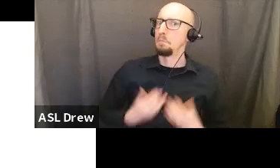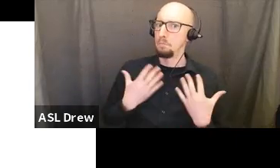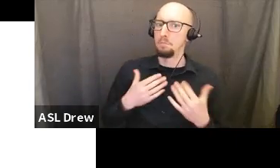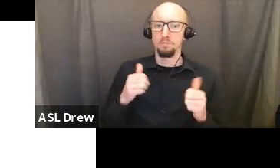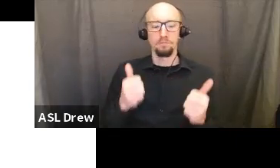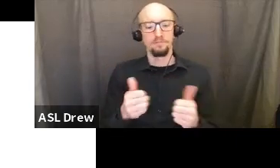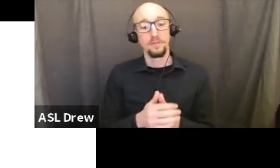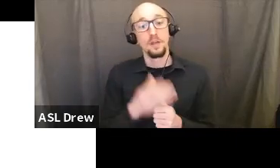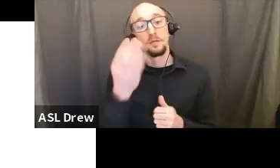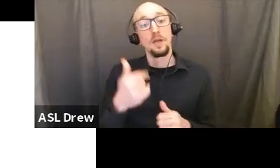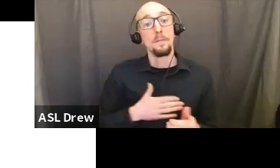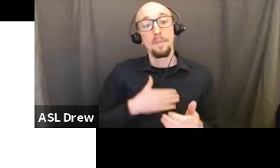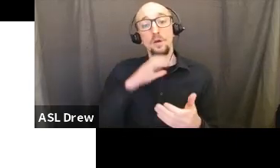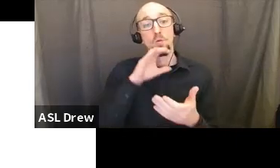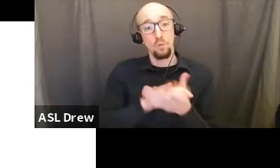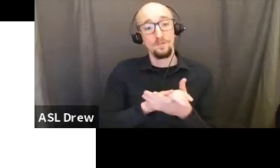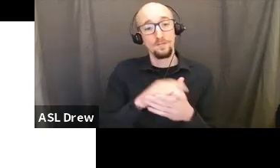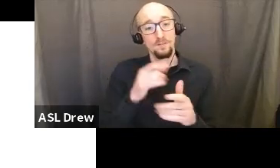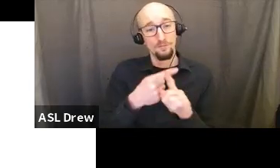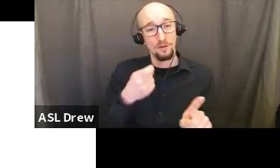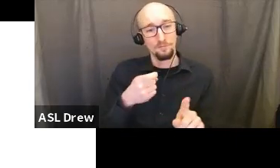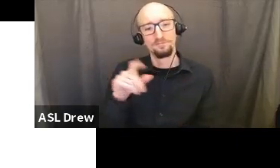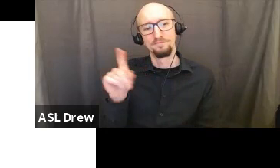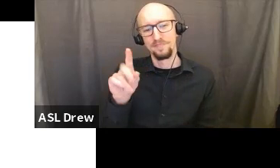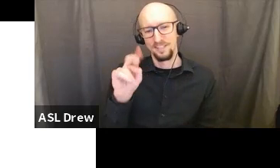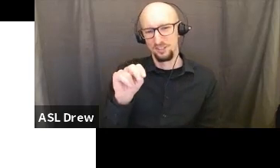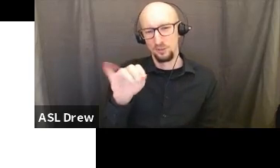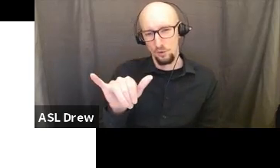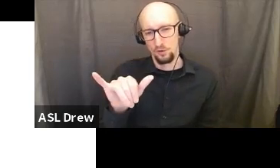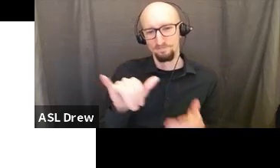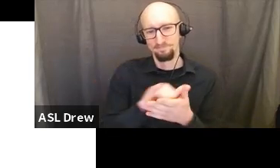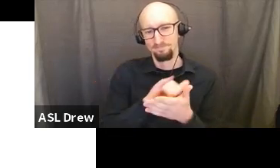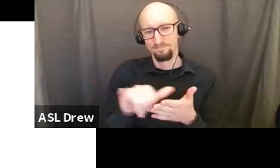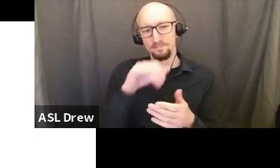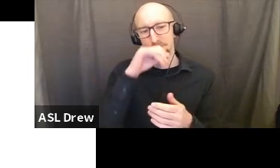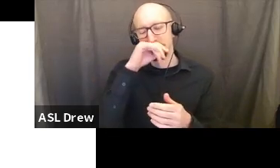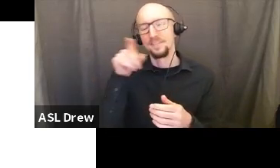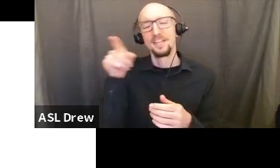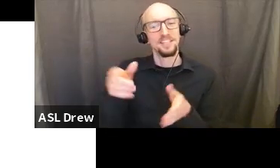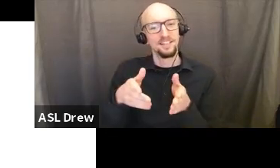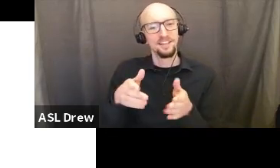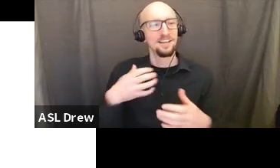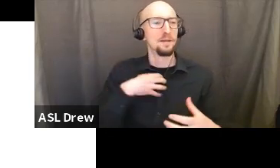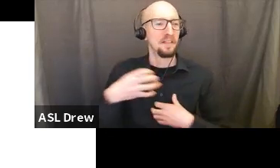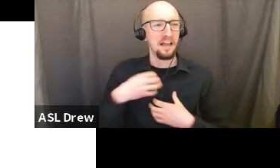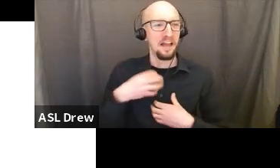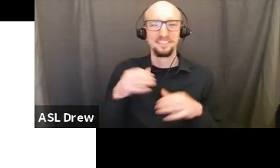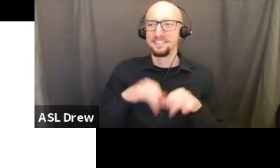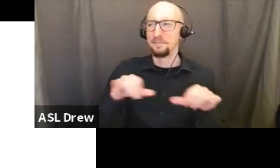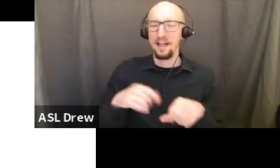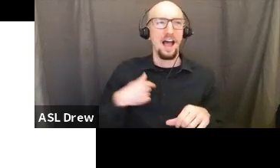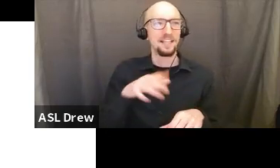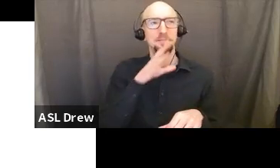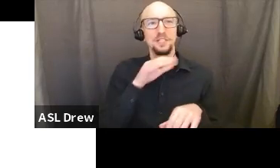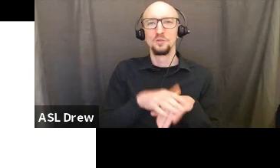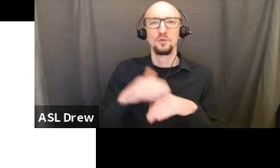my wife is from New York, and she always complains that I speak too slowly. So maybe this